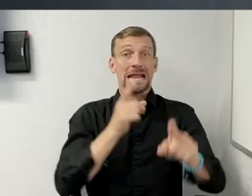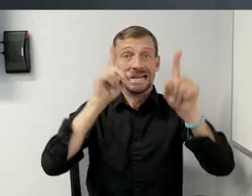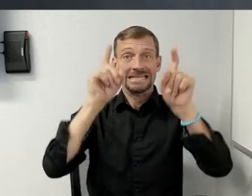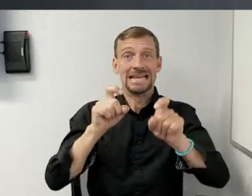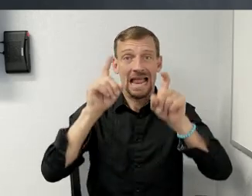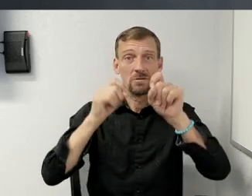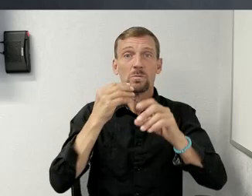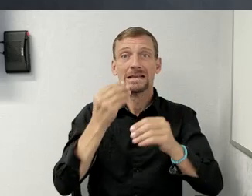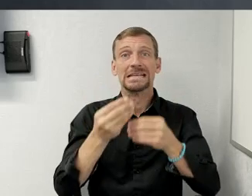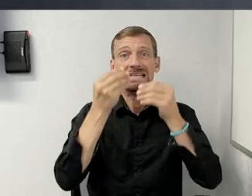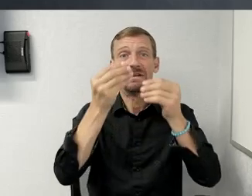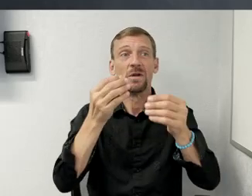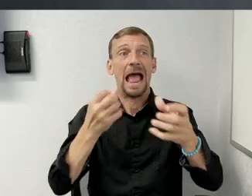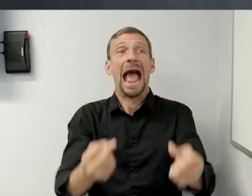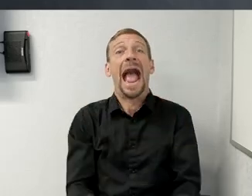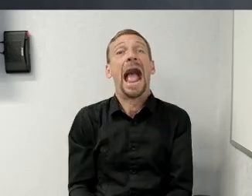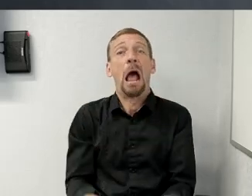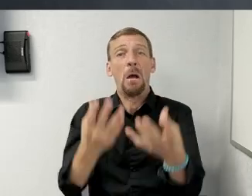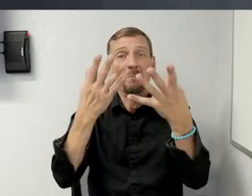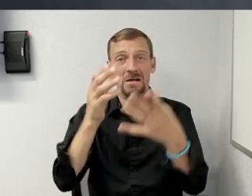the presence,